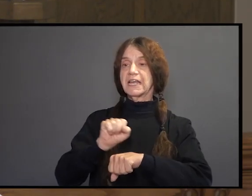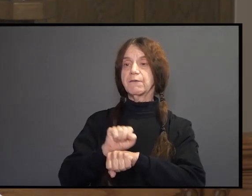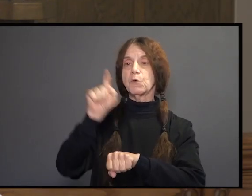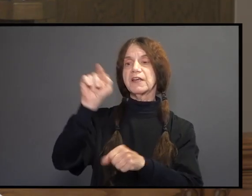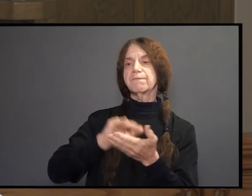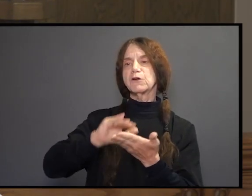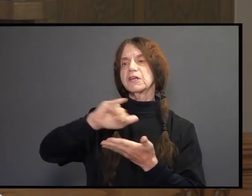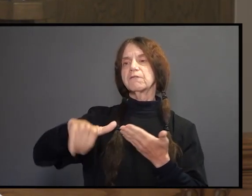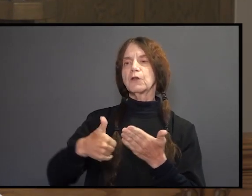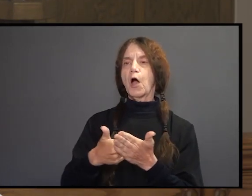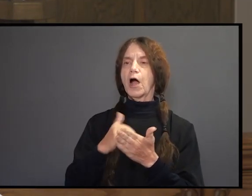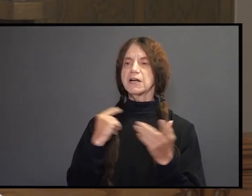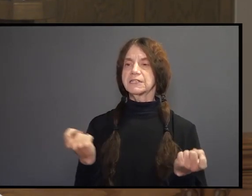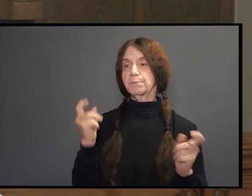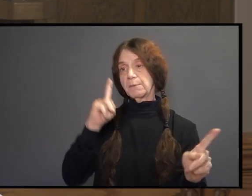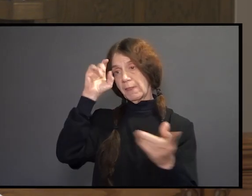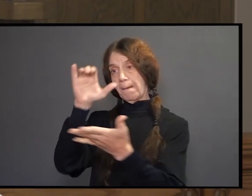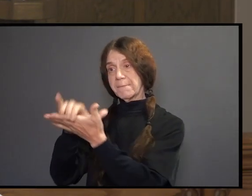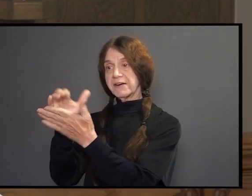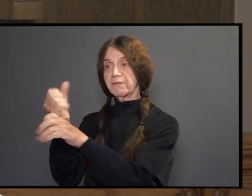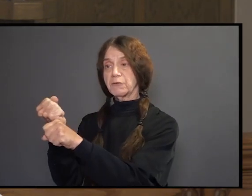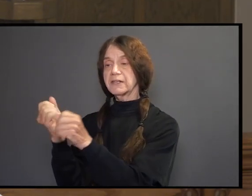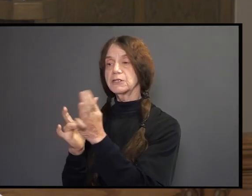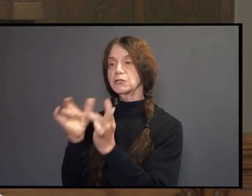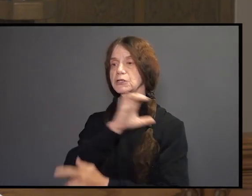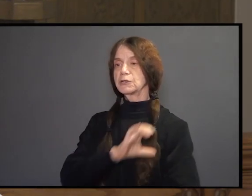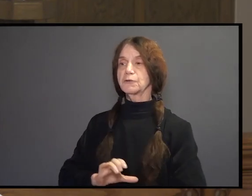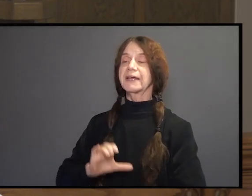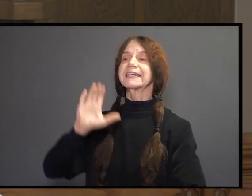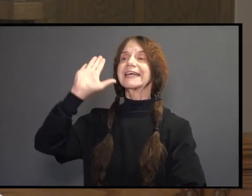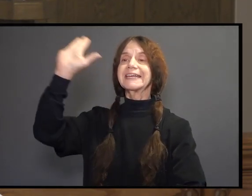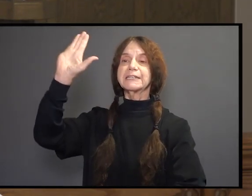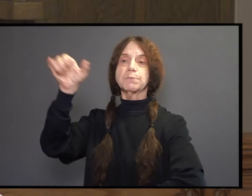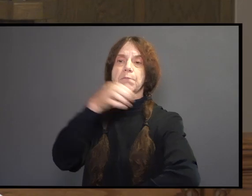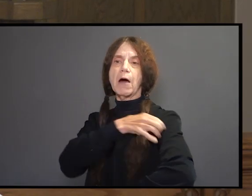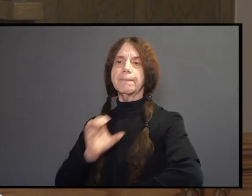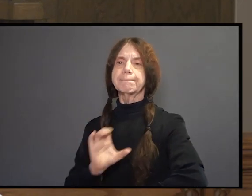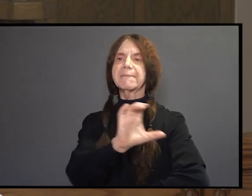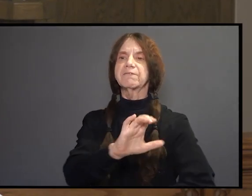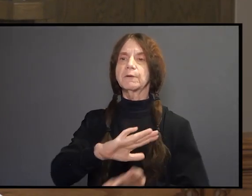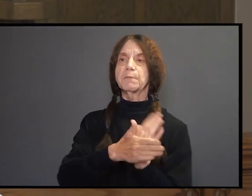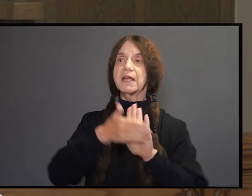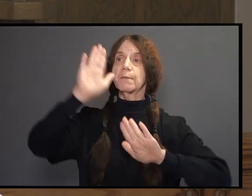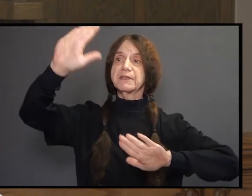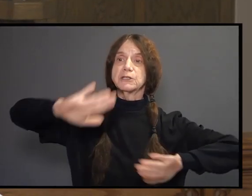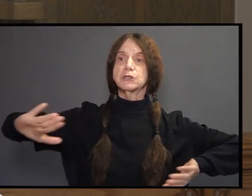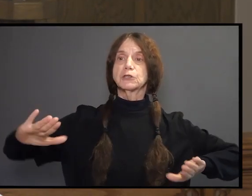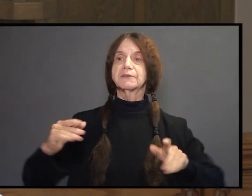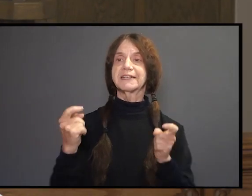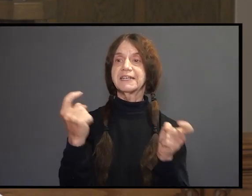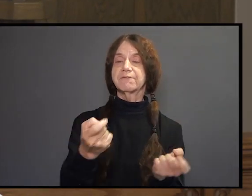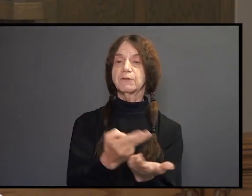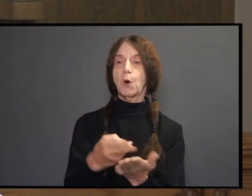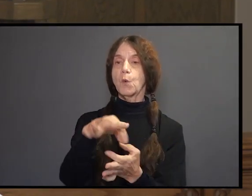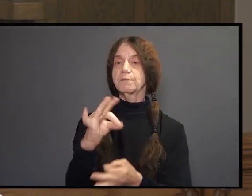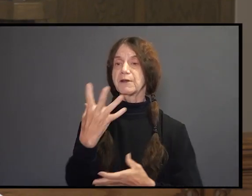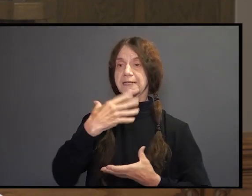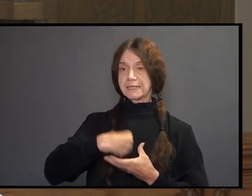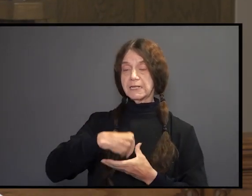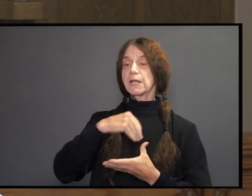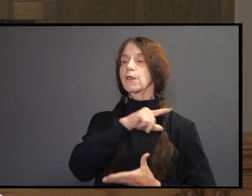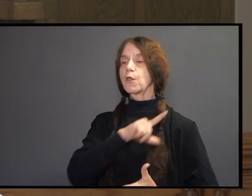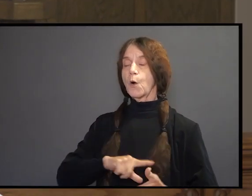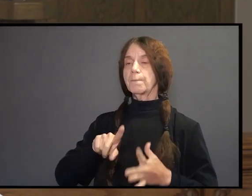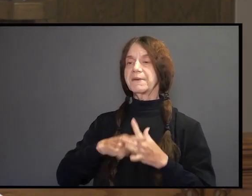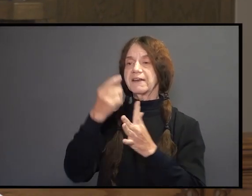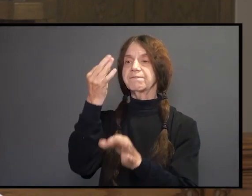those who believe in Jesus Christ, he gives the power to become the children of God and bestows on them the Holy Spirit. May the Lord, who has